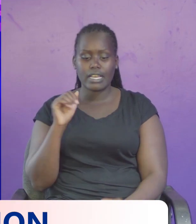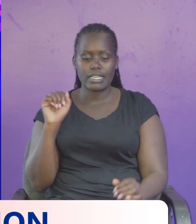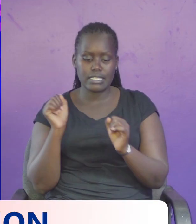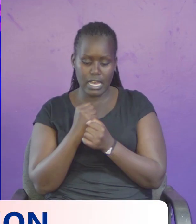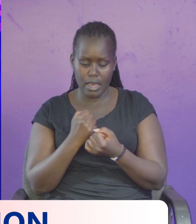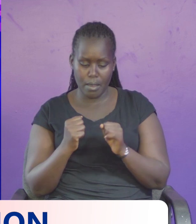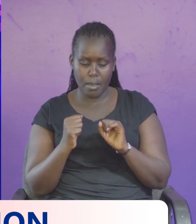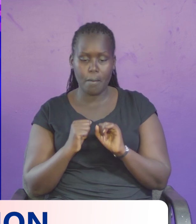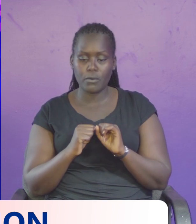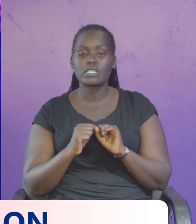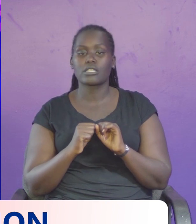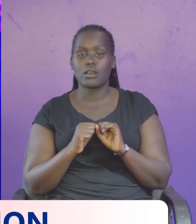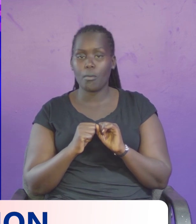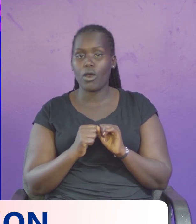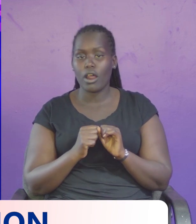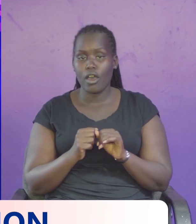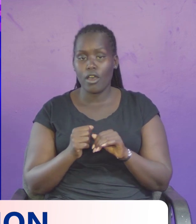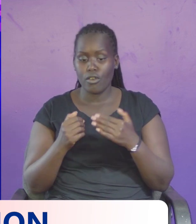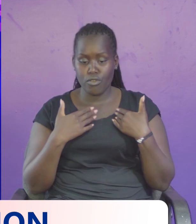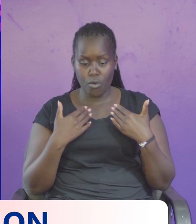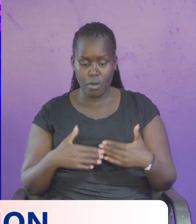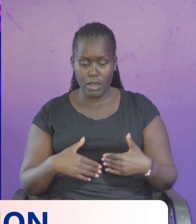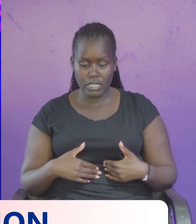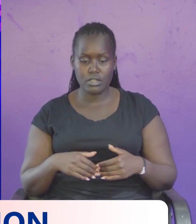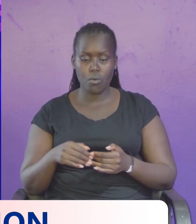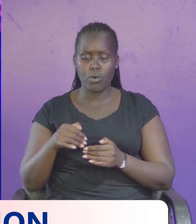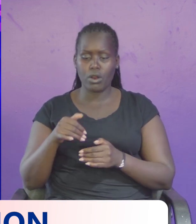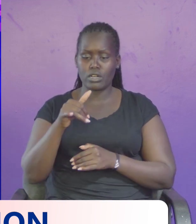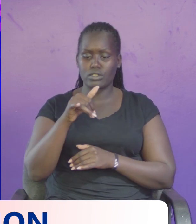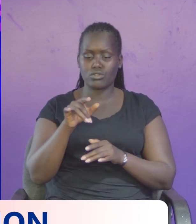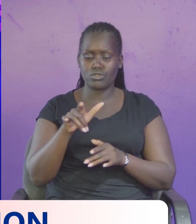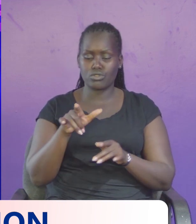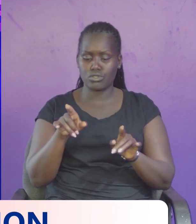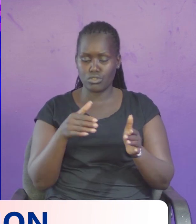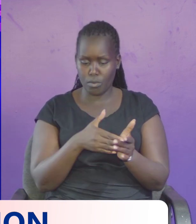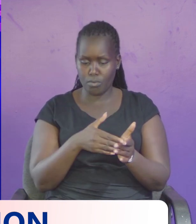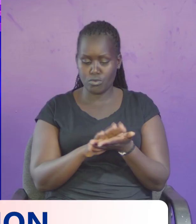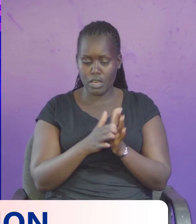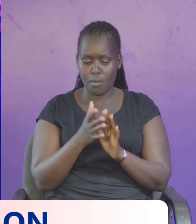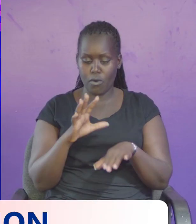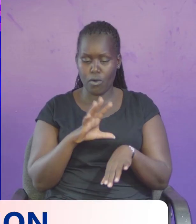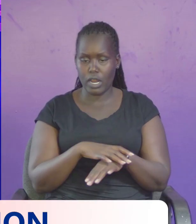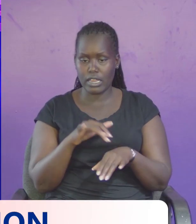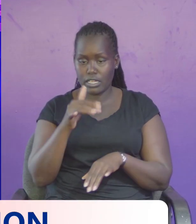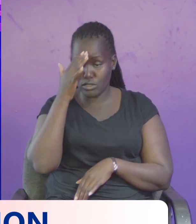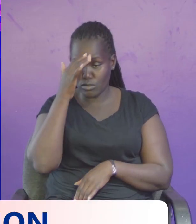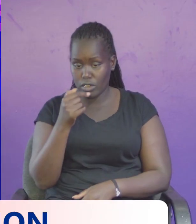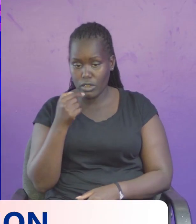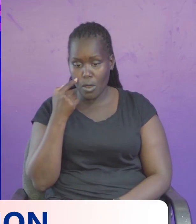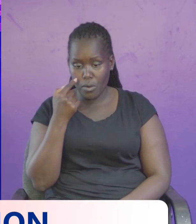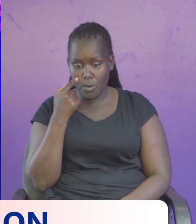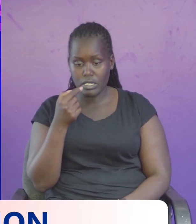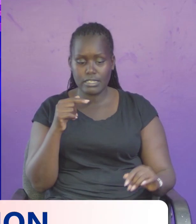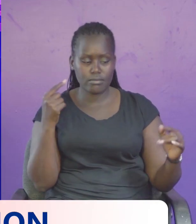and there is no day humanity will cease to be on earth. And that's why today you are seeing very strange